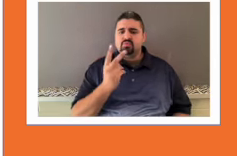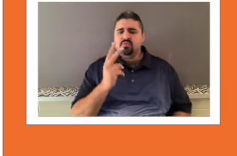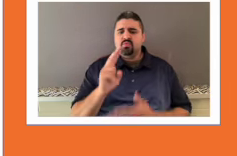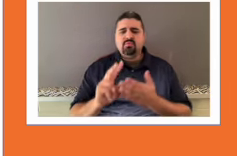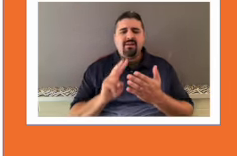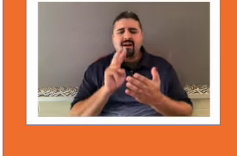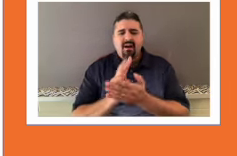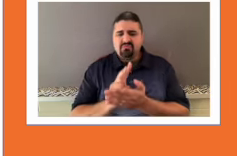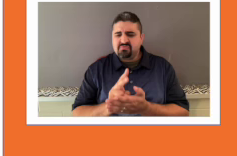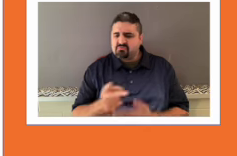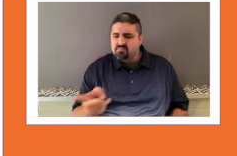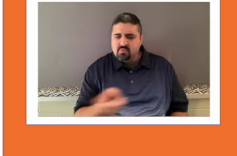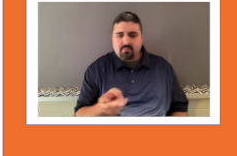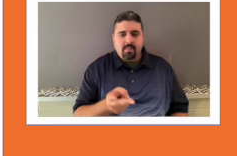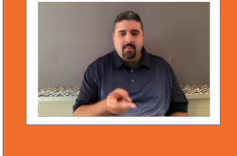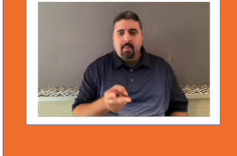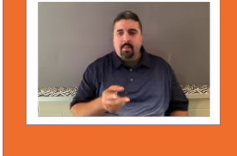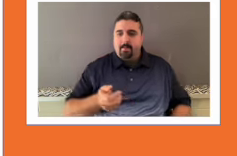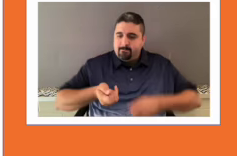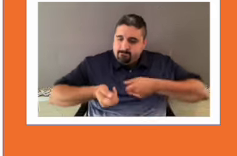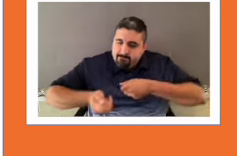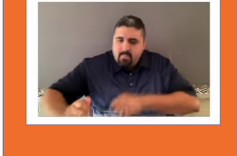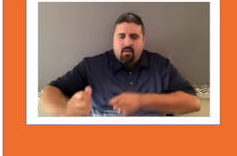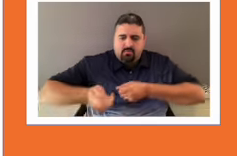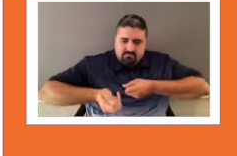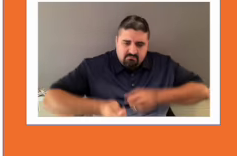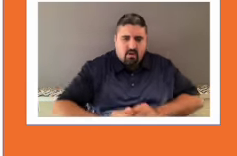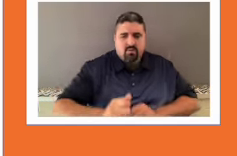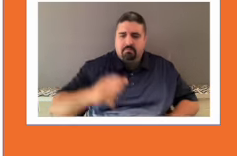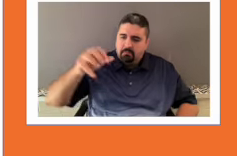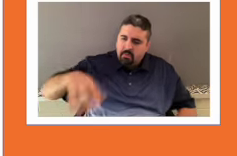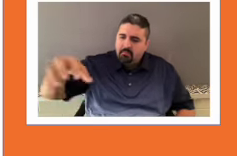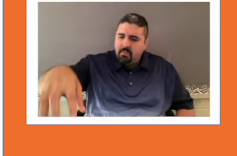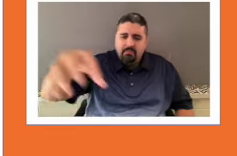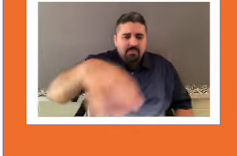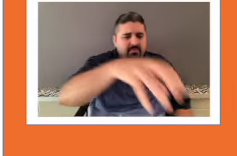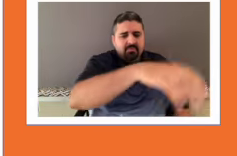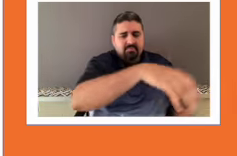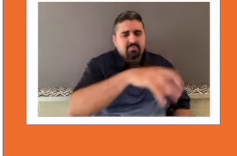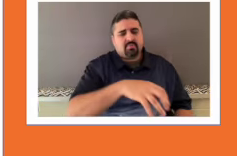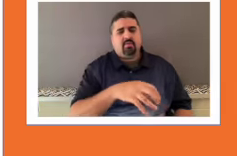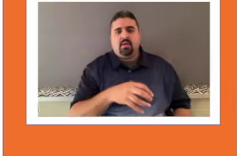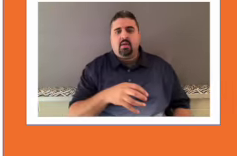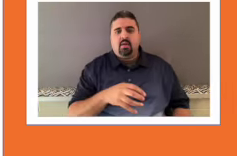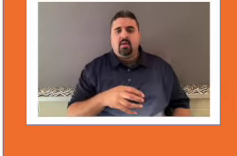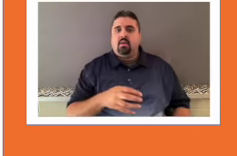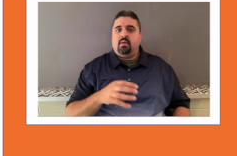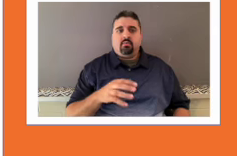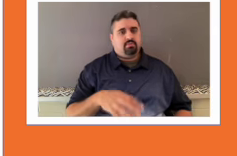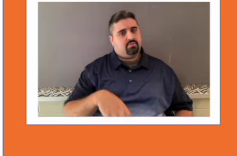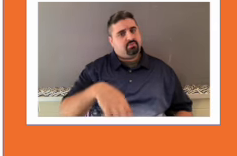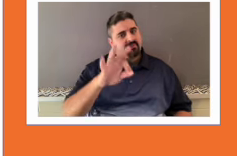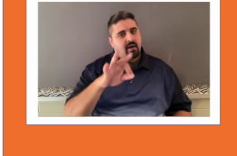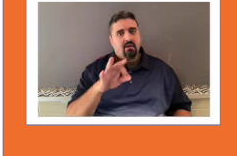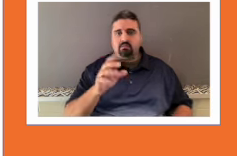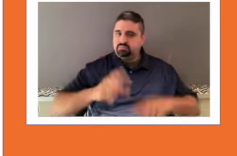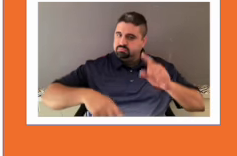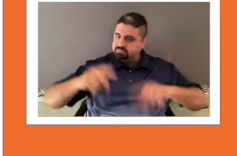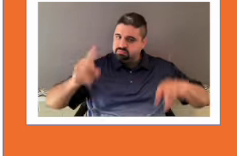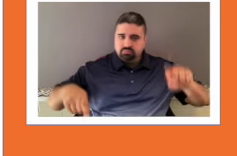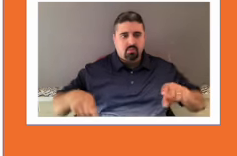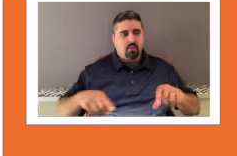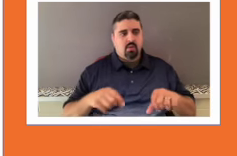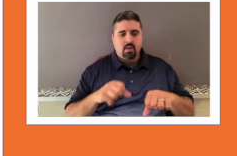yard. Annie and I dug for 2 hours. We found rocks,